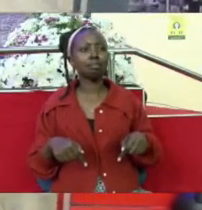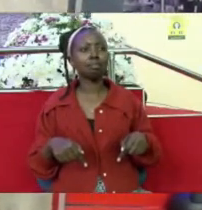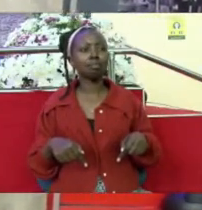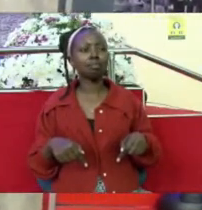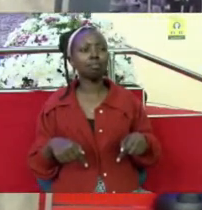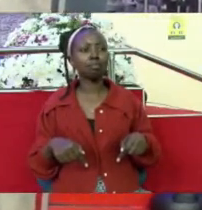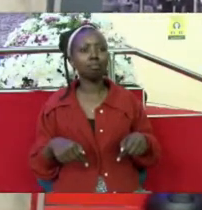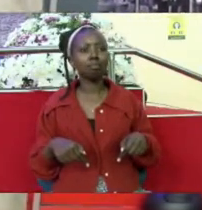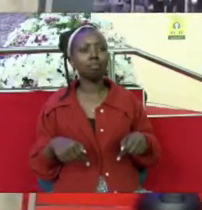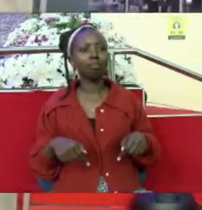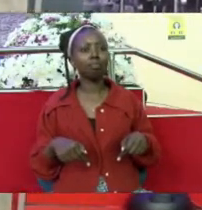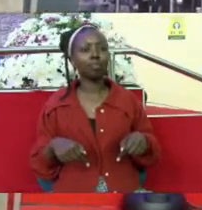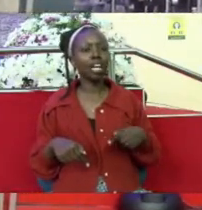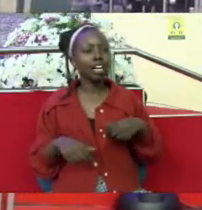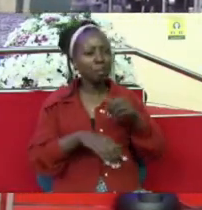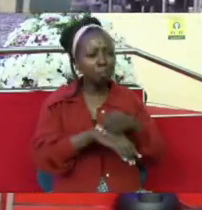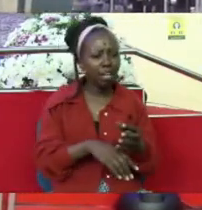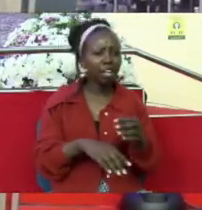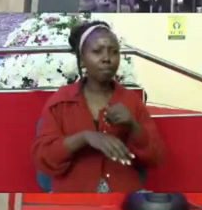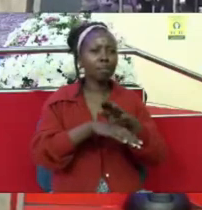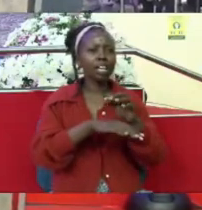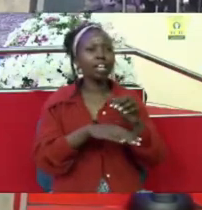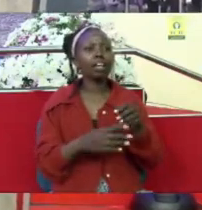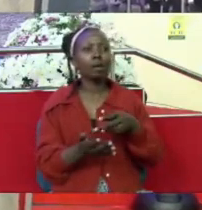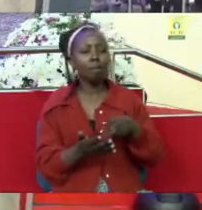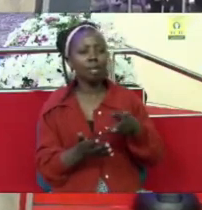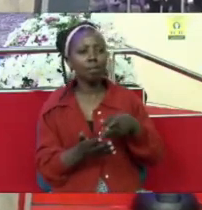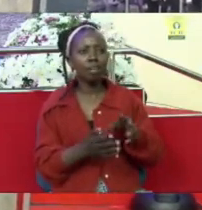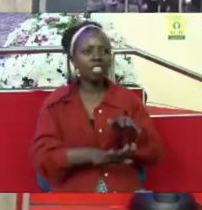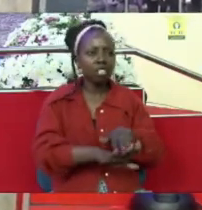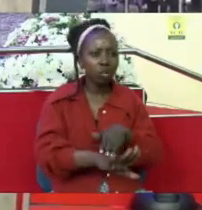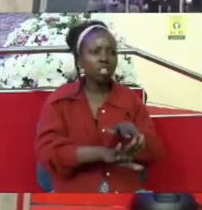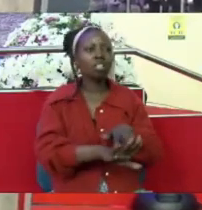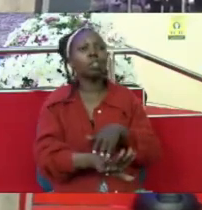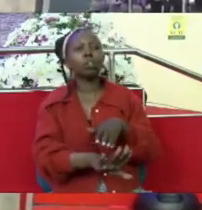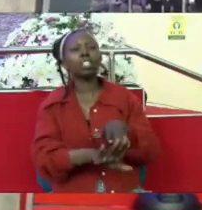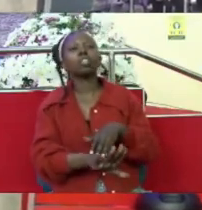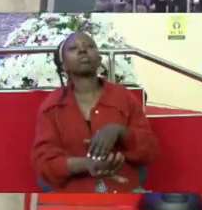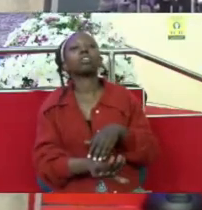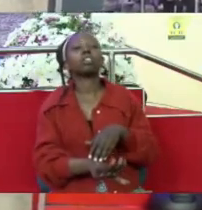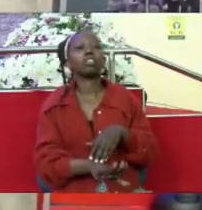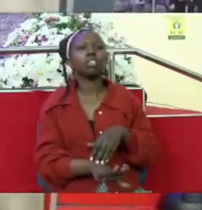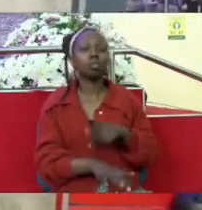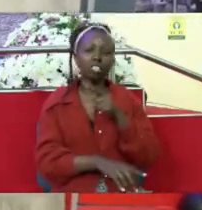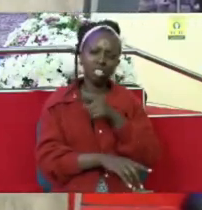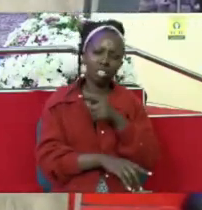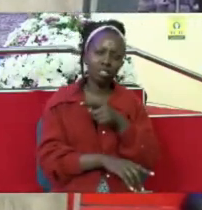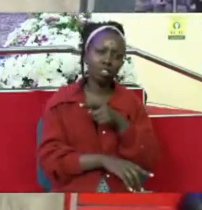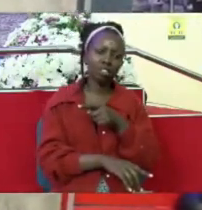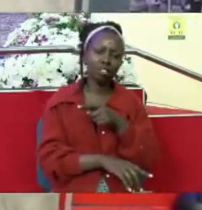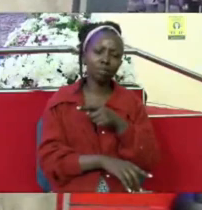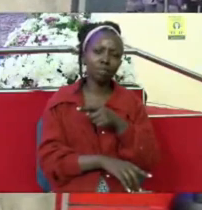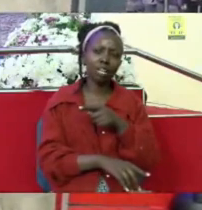support ninalipaga polepole. Yaani ukimkuta uweze mrudishia 28 shillings. Bariki. Unaona? Oh my goodness. Huyu mtu wa Mungu